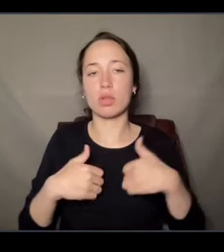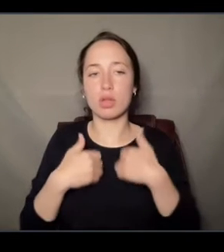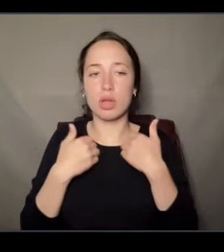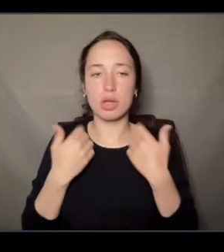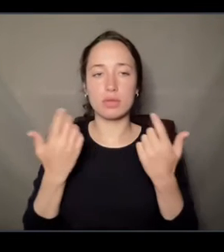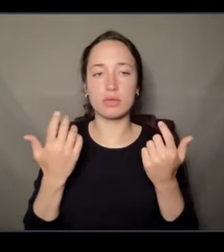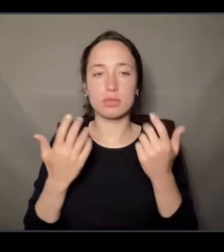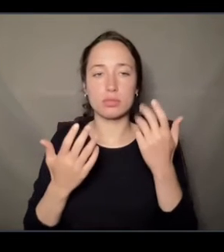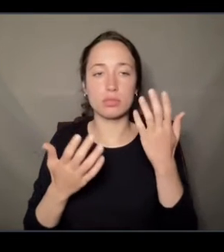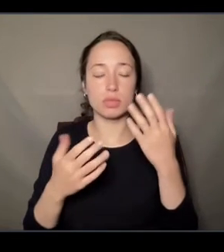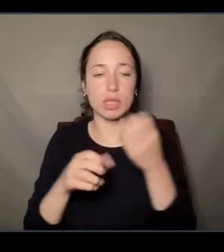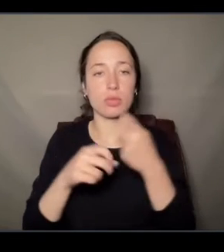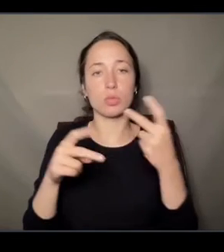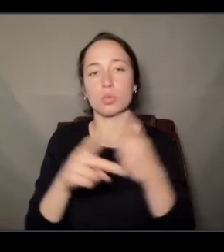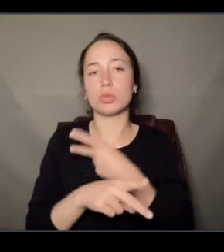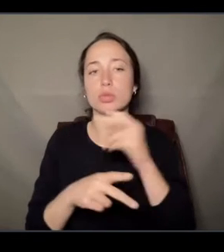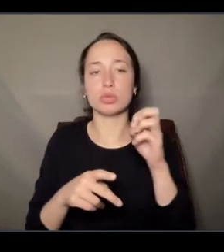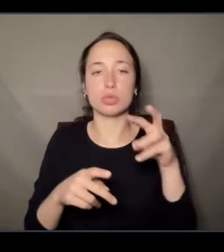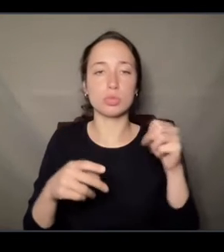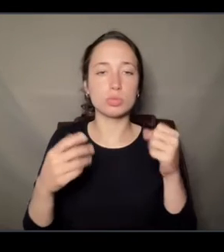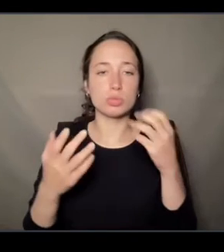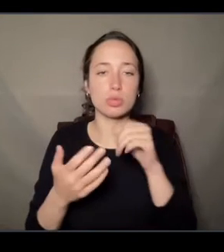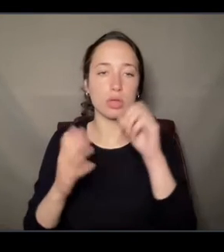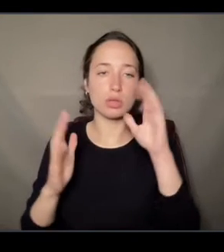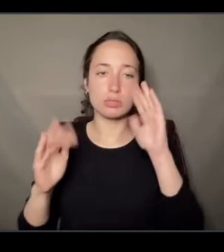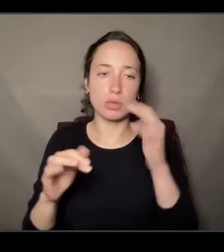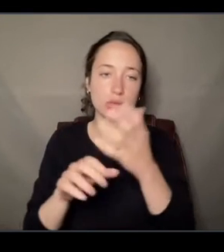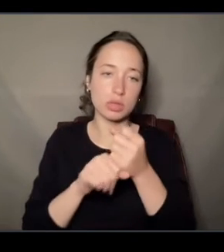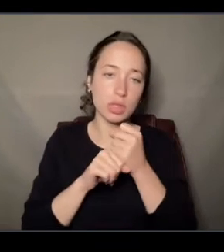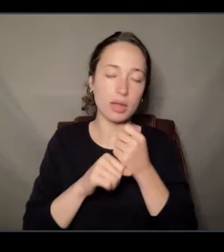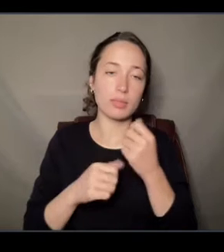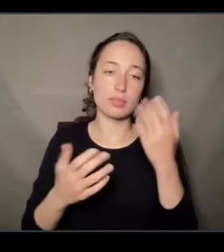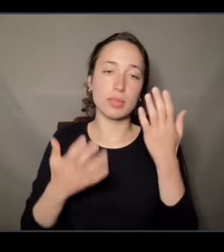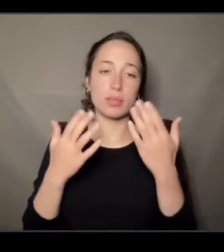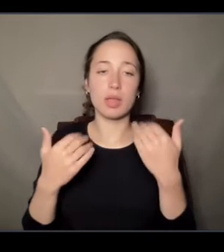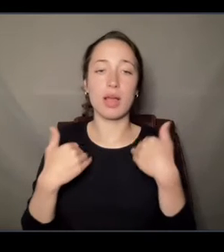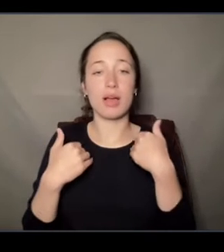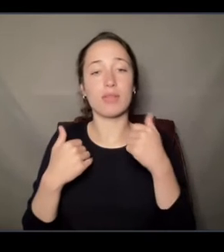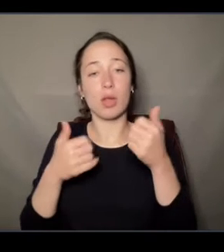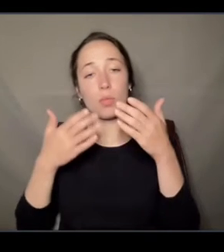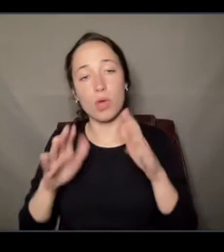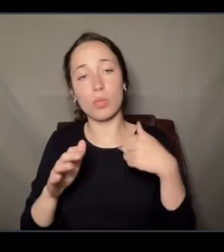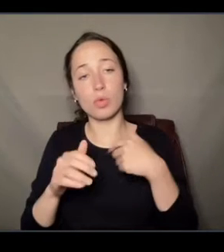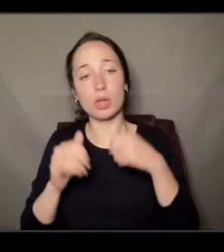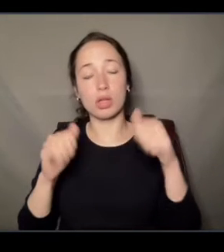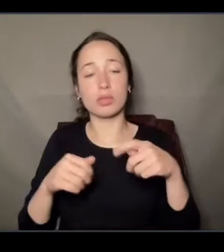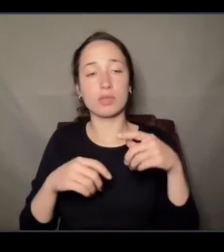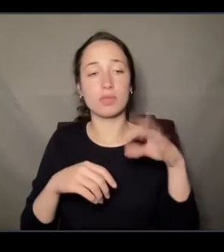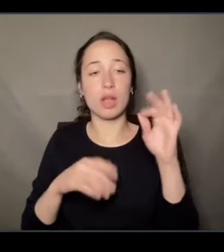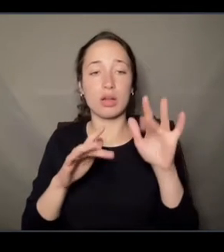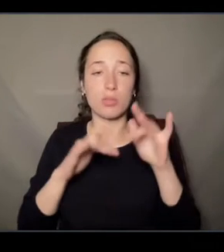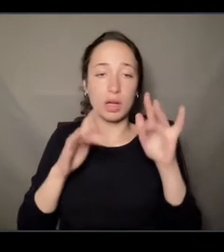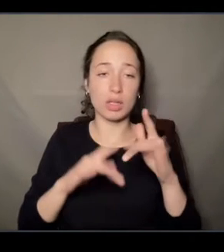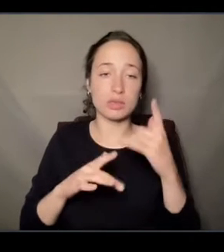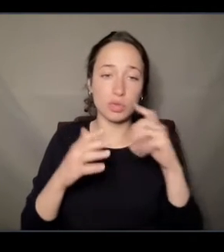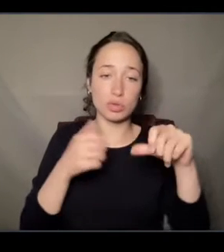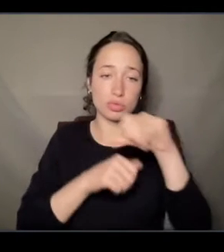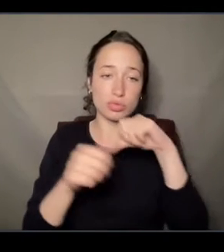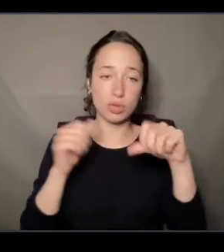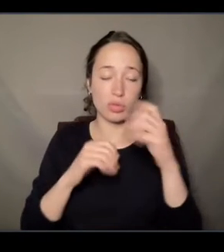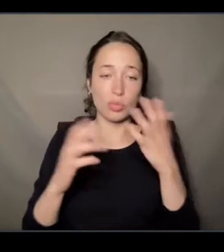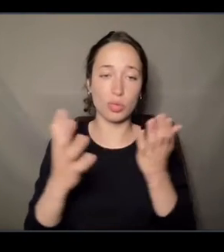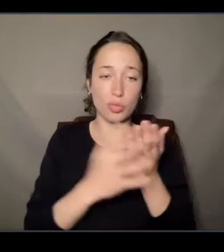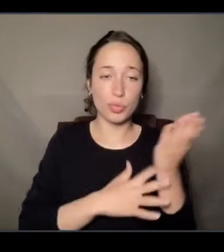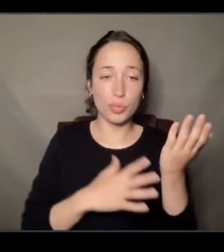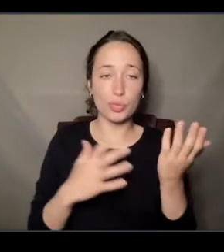Maybe they got the worst news that they never expected to get. And so if there's a way that we can try to find compassion for what each other